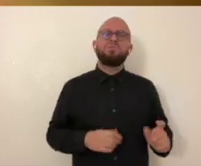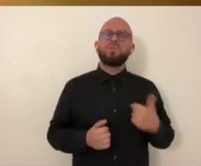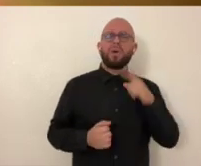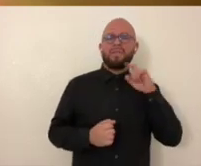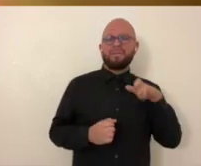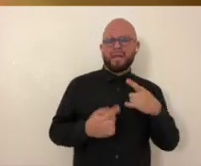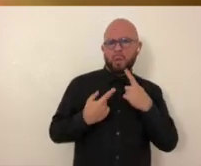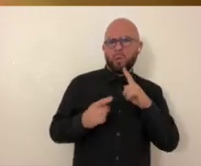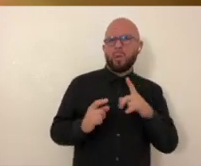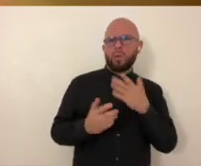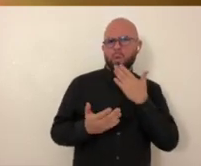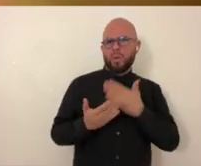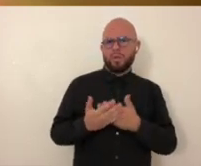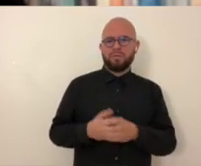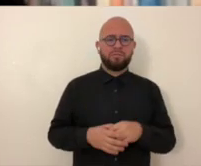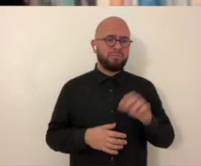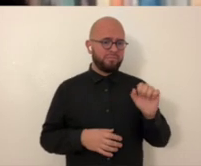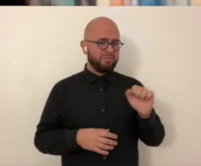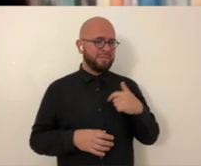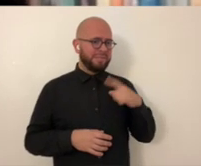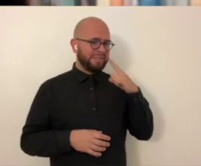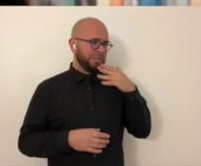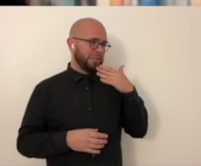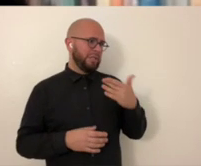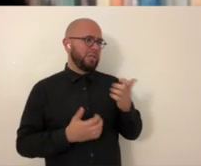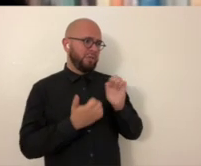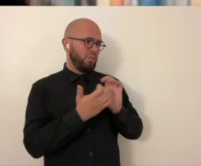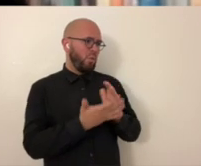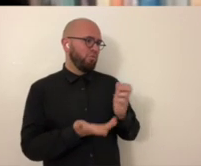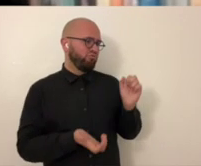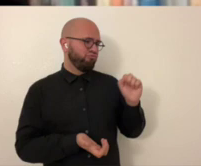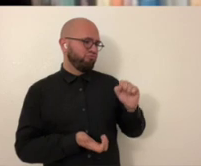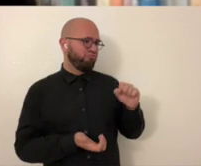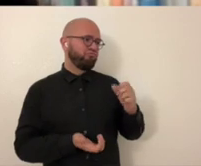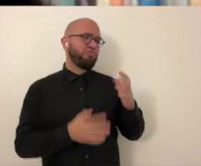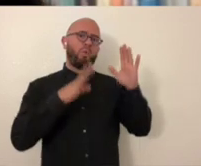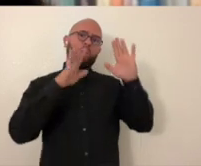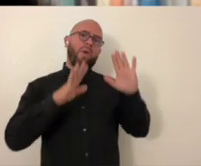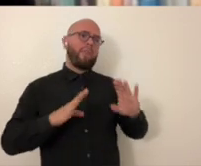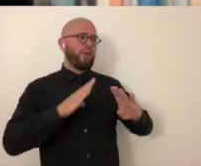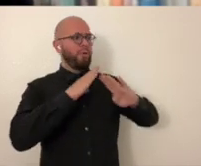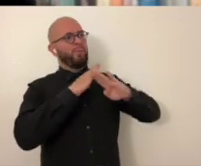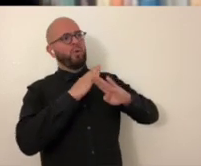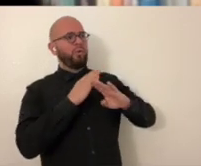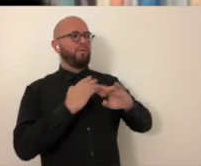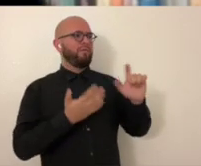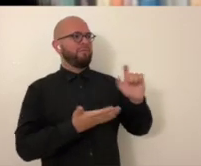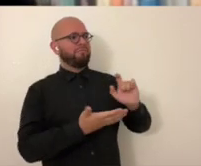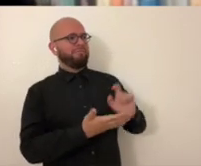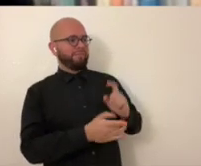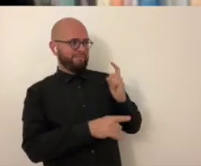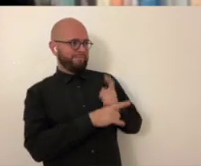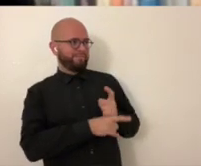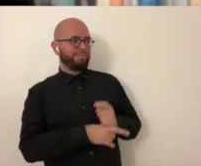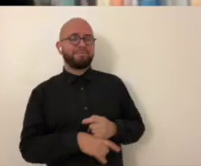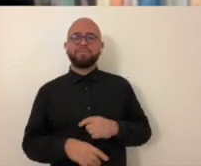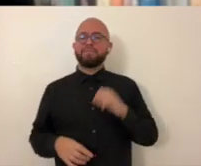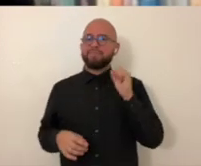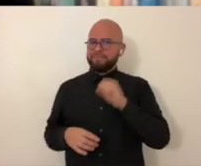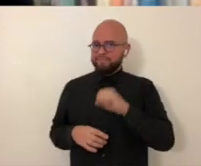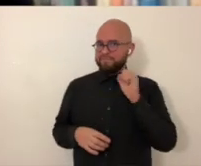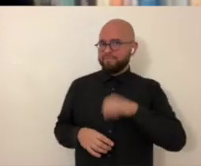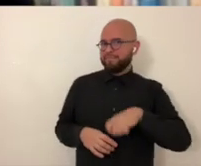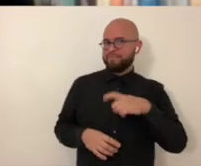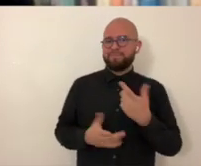sealer of wood. I think worked pretty well. That sounds like that'd be a really good one. It's just a